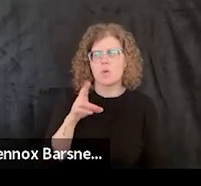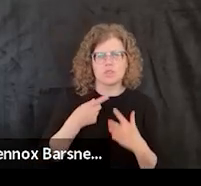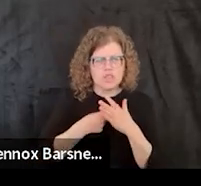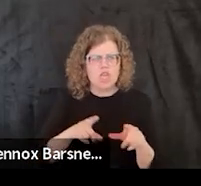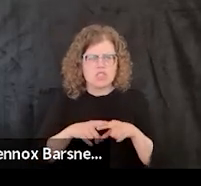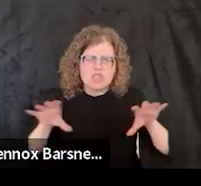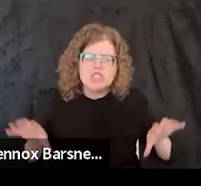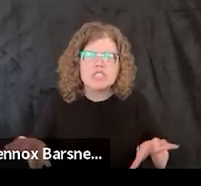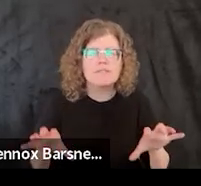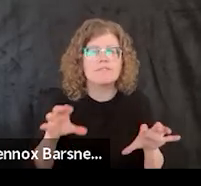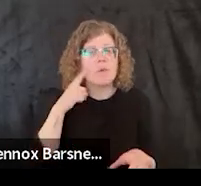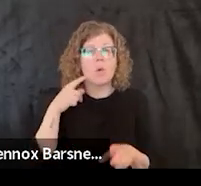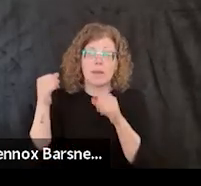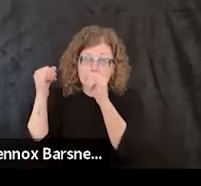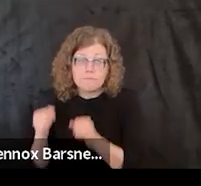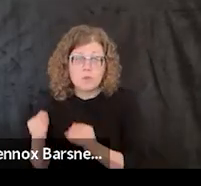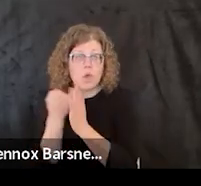collectives, or cultural workers.